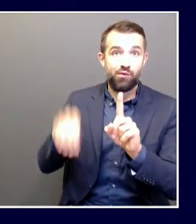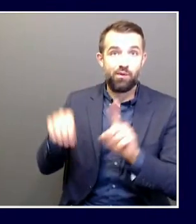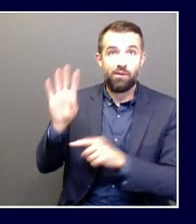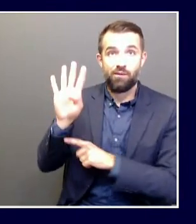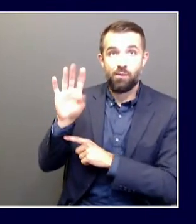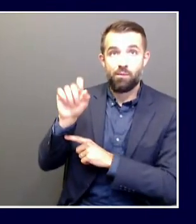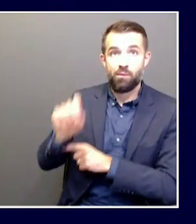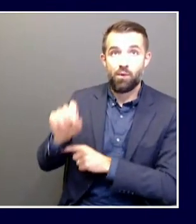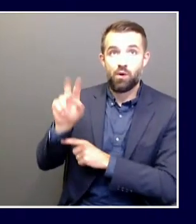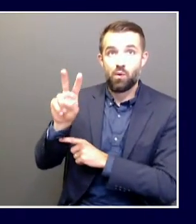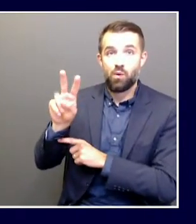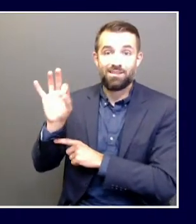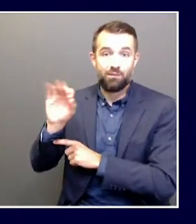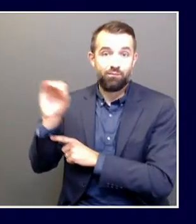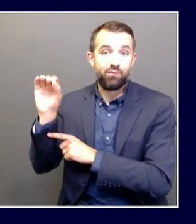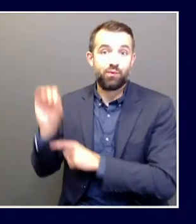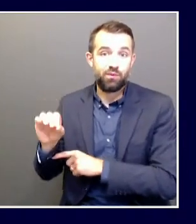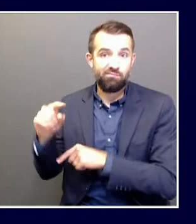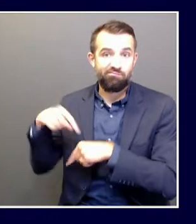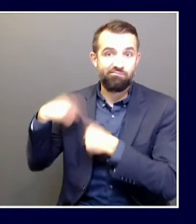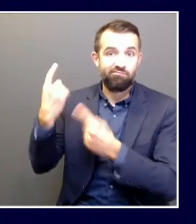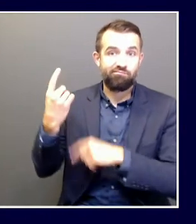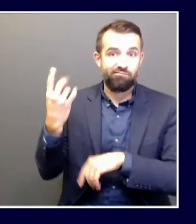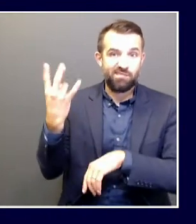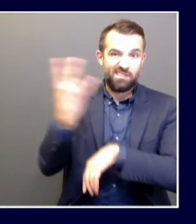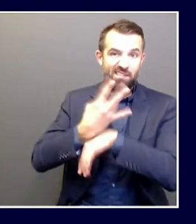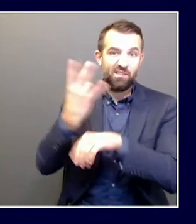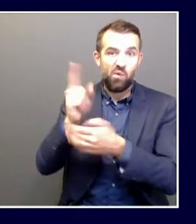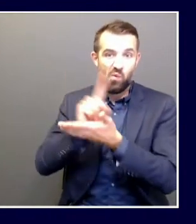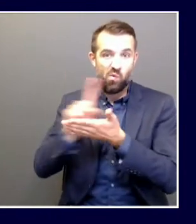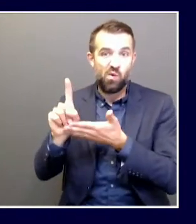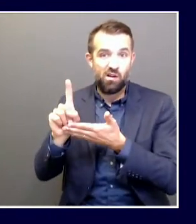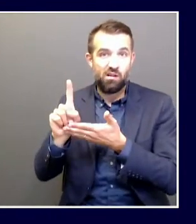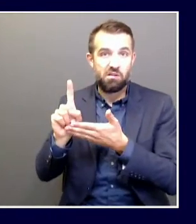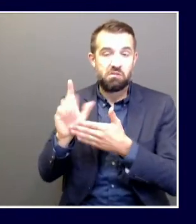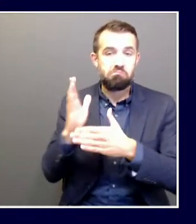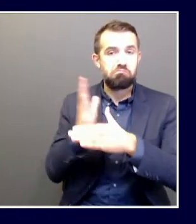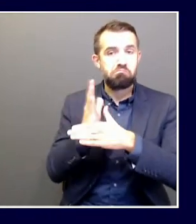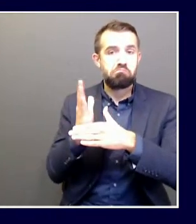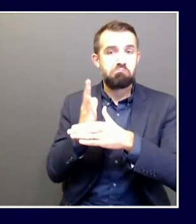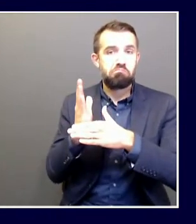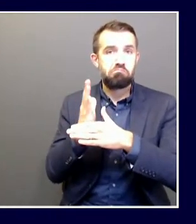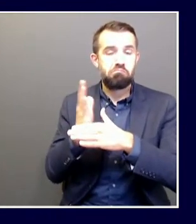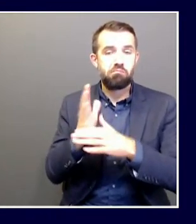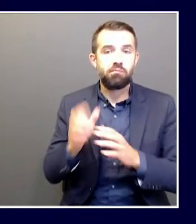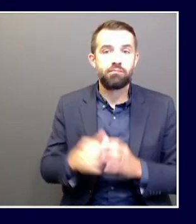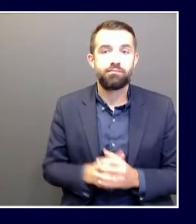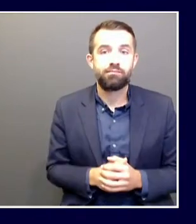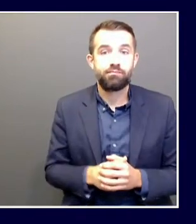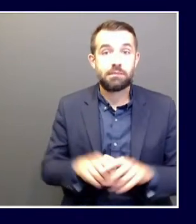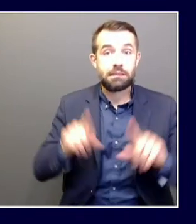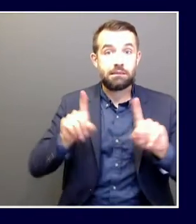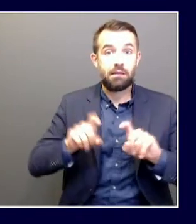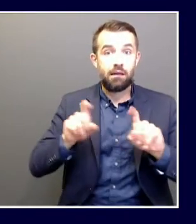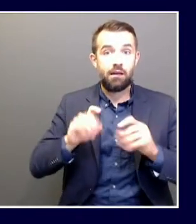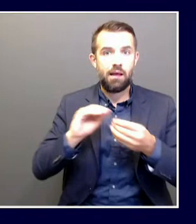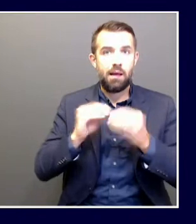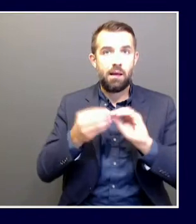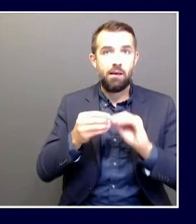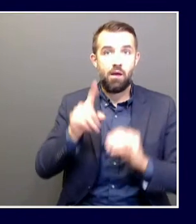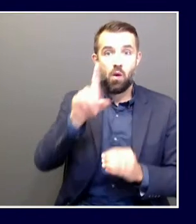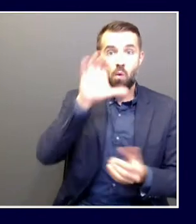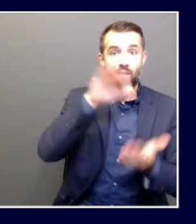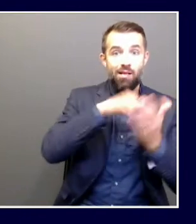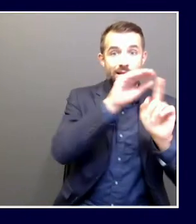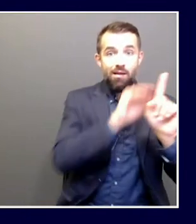4.29% on a 7-day average basis. And our testing volume is at 503 PCR tests for